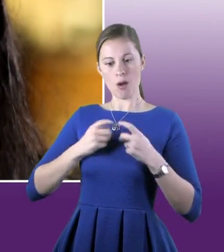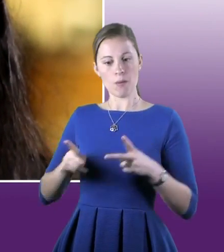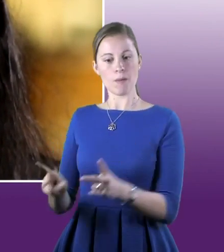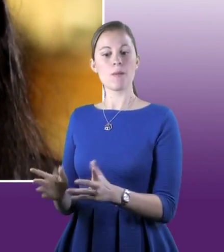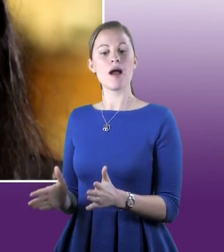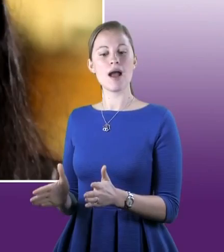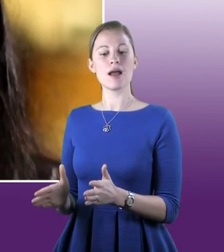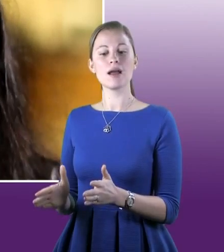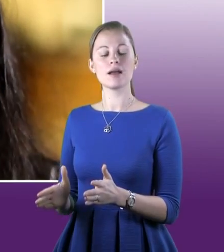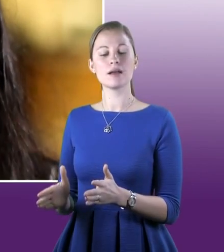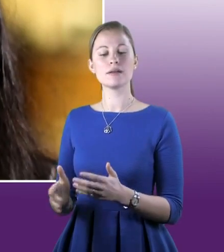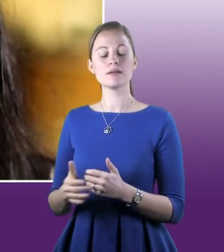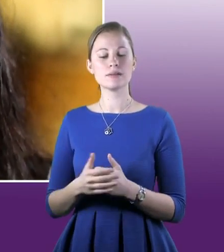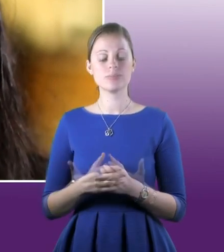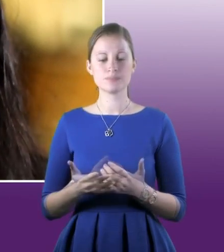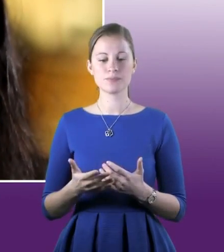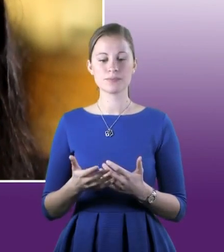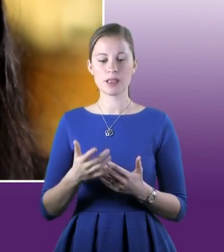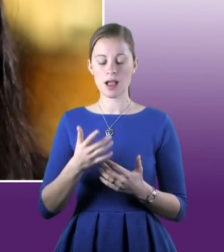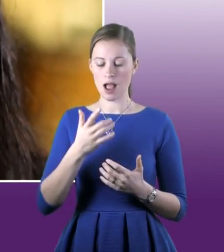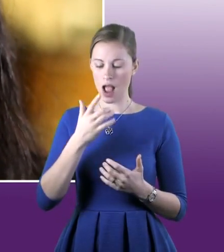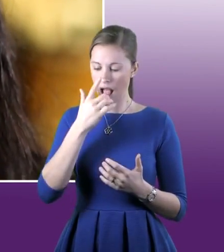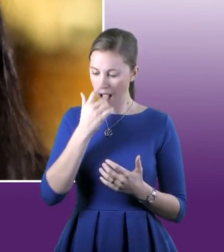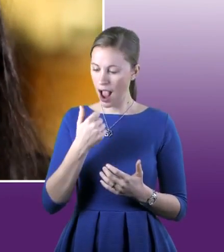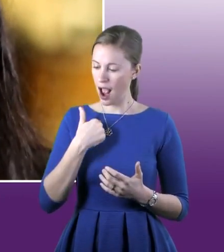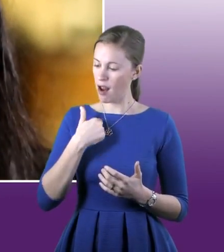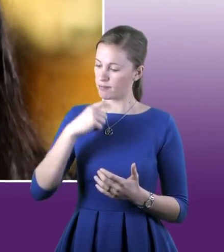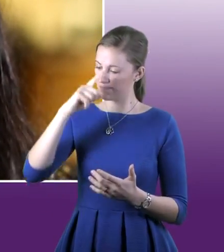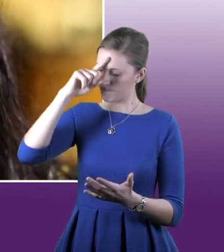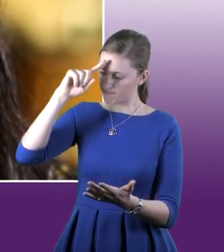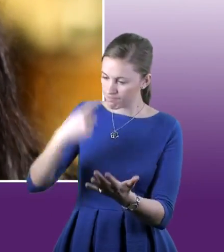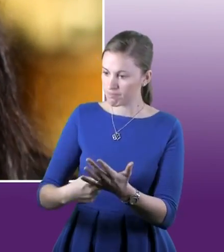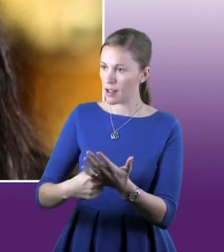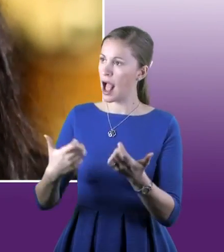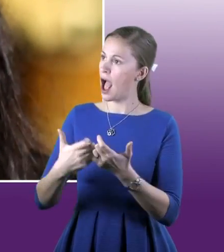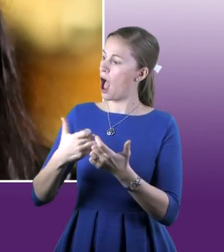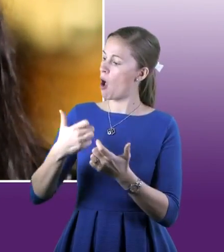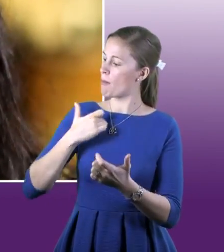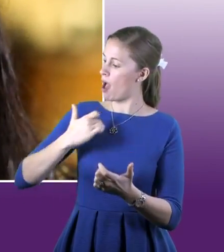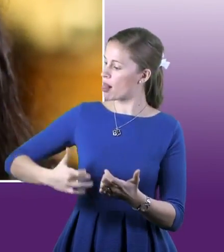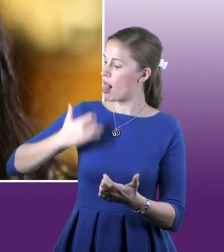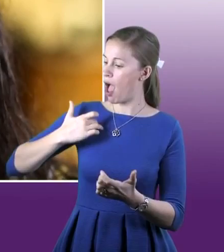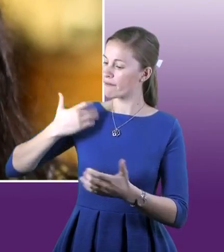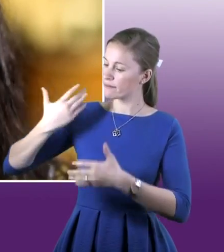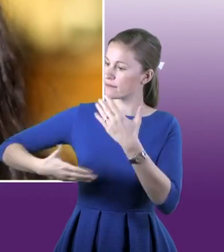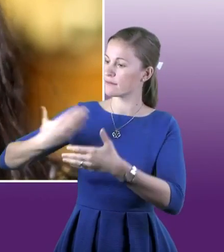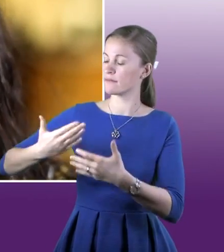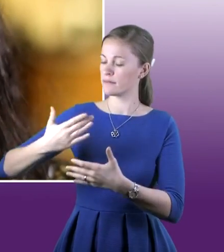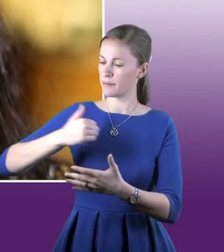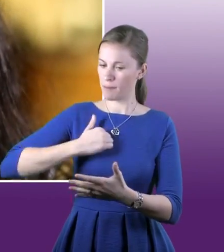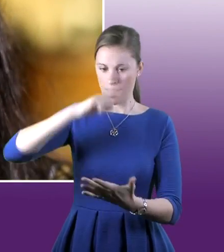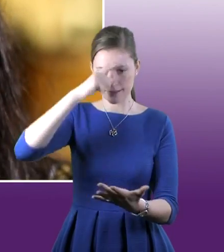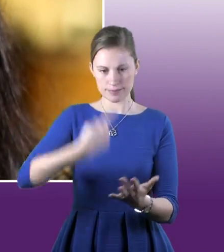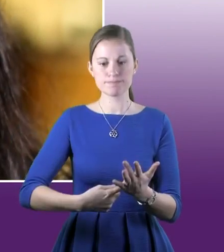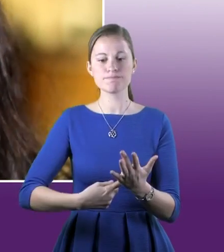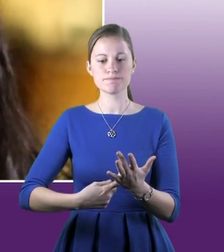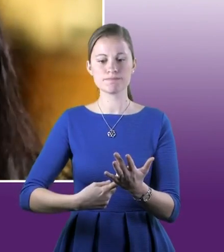I can choose how I live my life. And that's the way I want